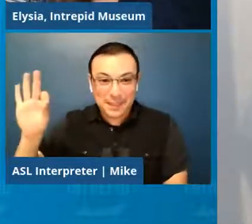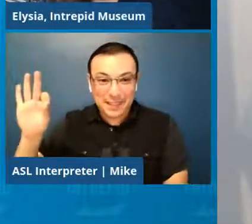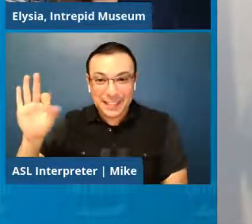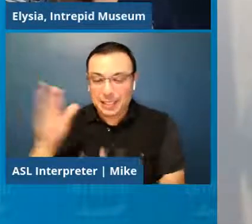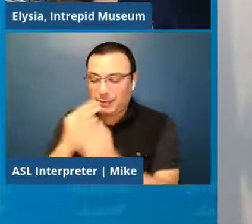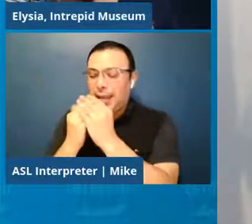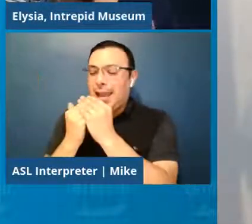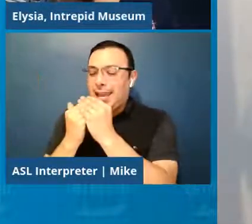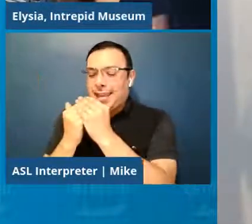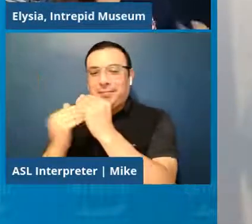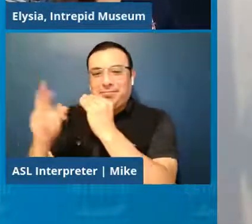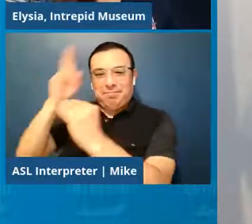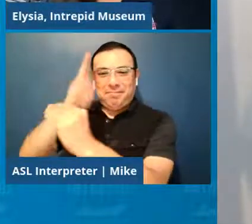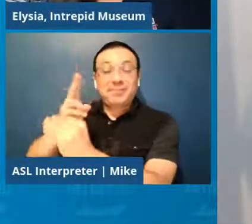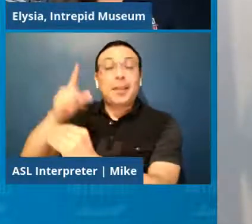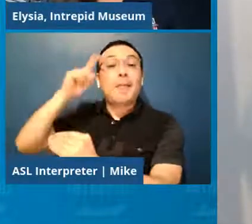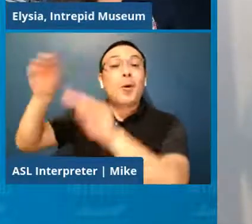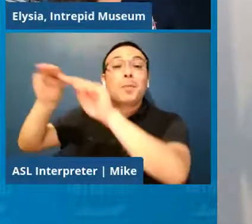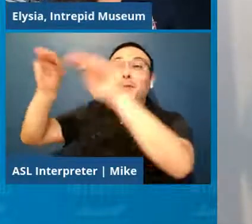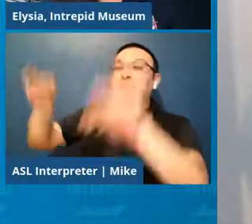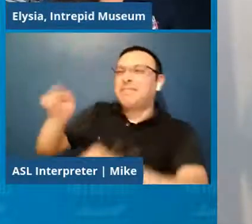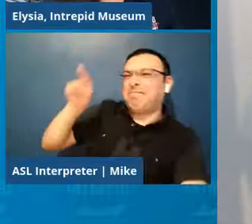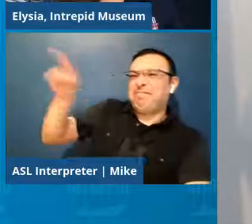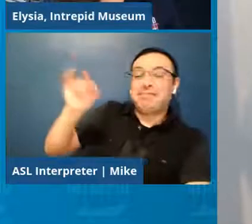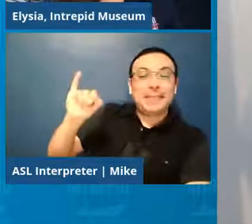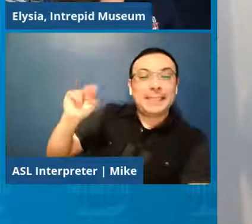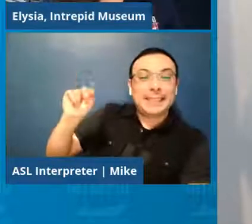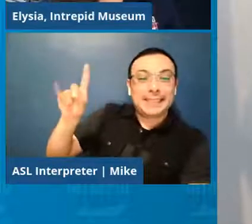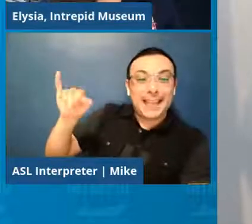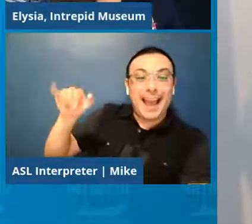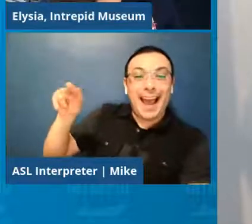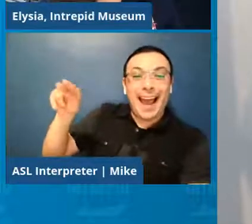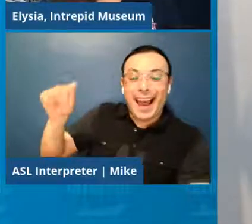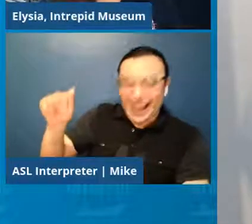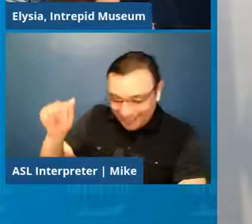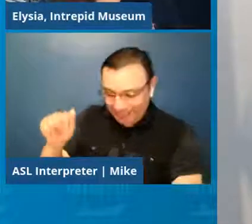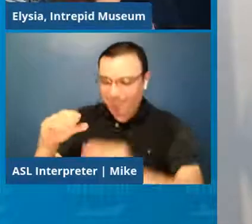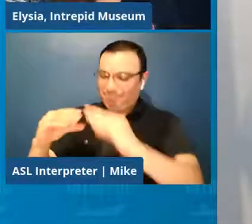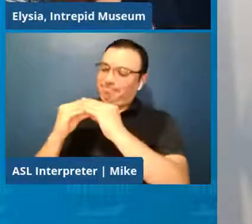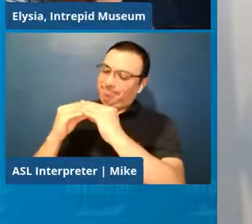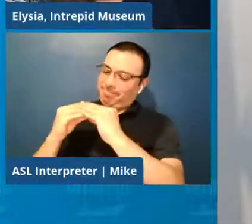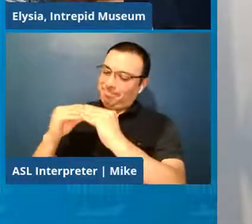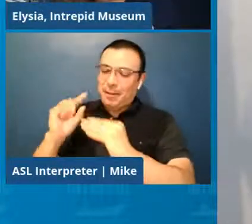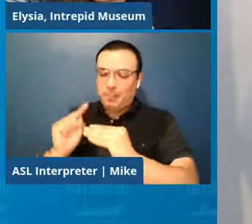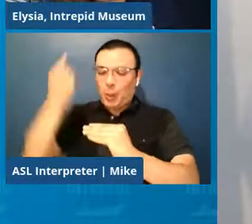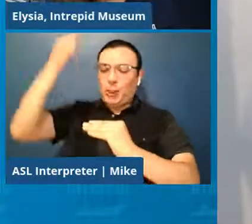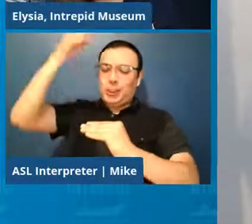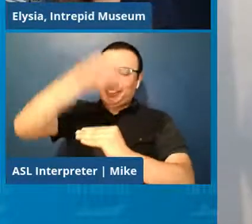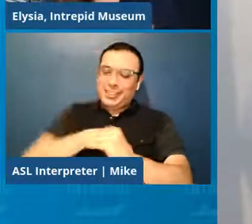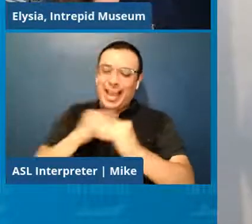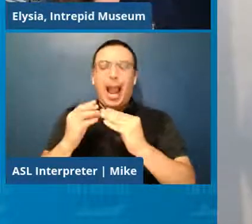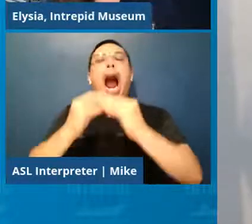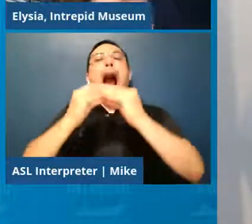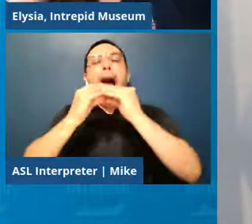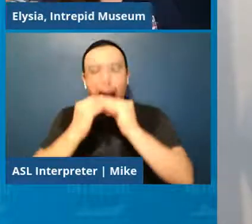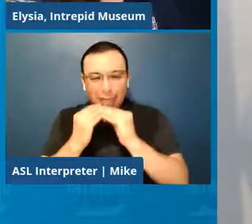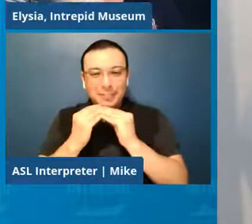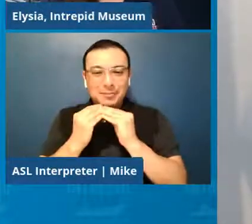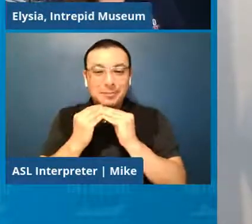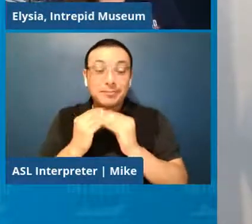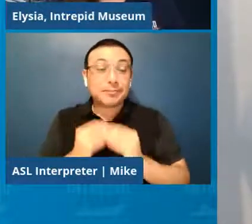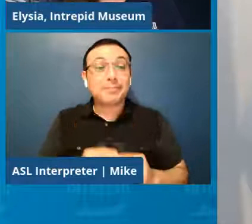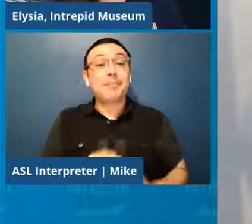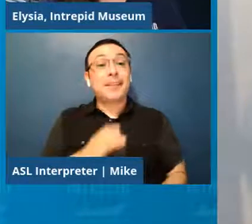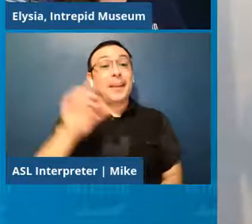in Indiana. So Congress may not have thought it was very funny, but they and we certainly did. So shout out to